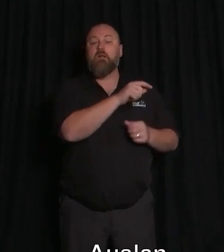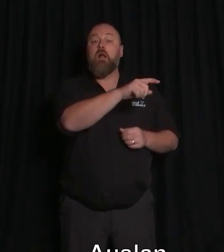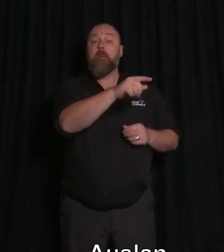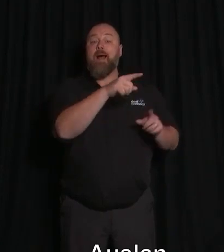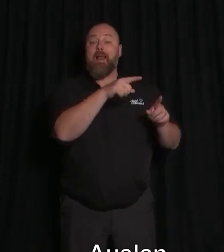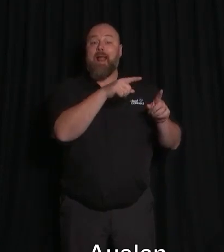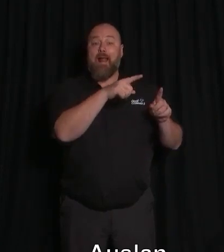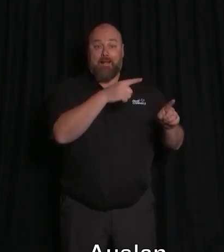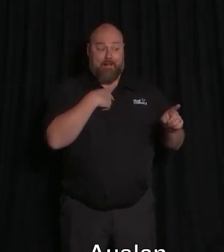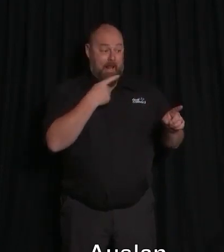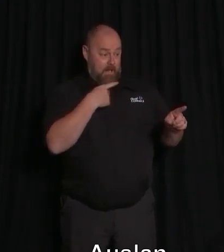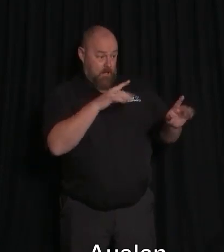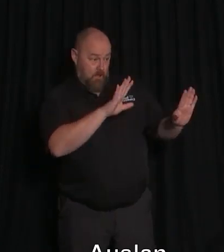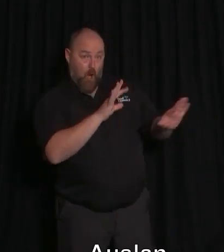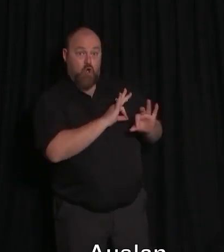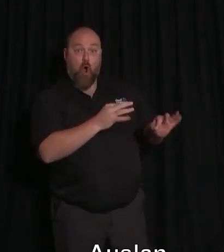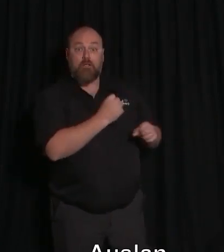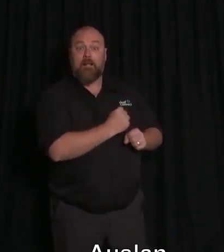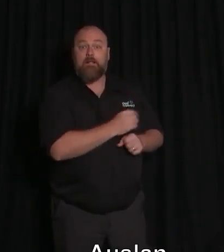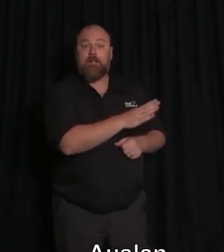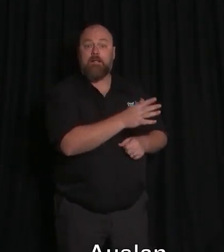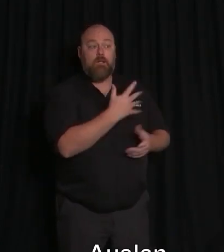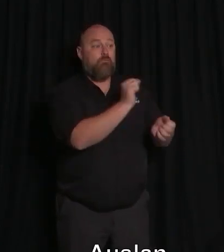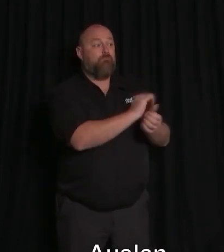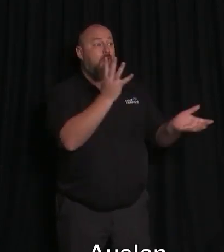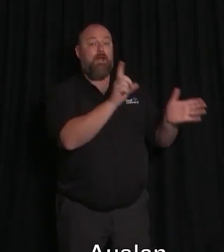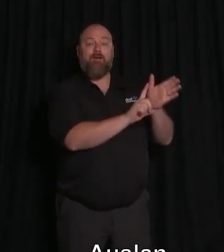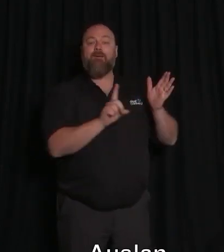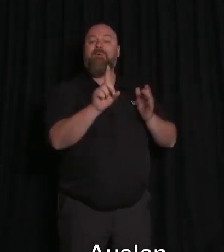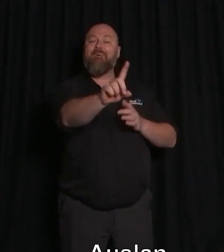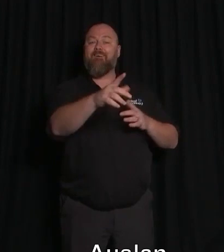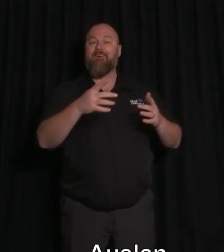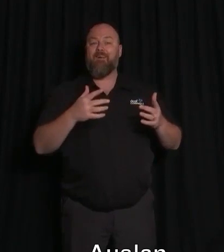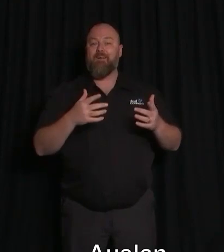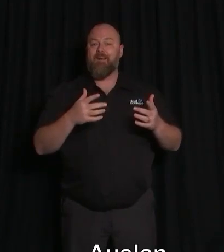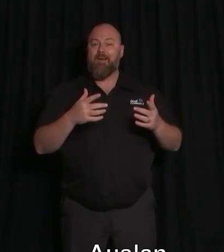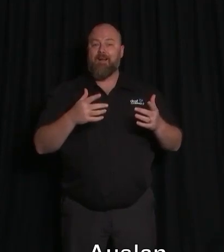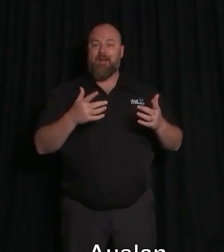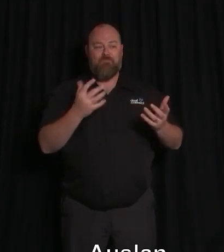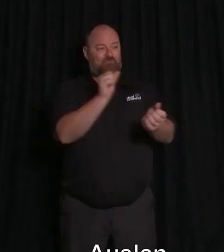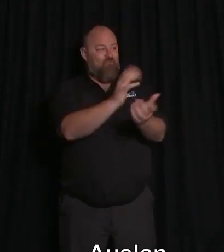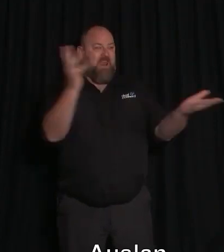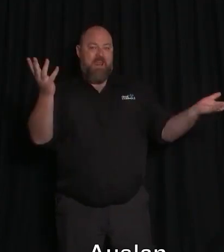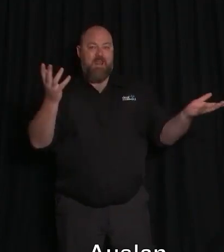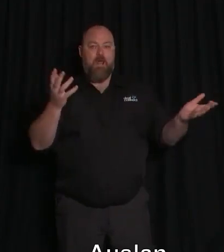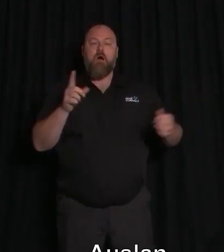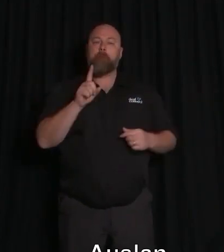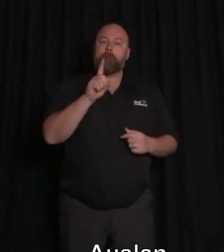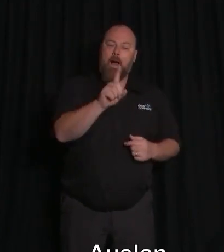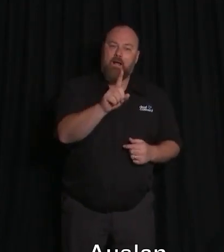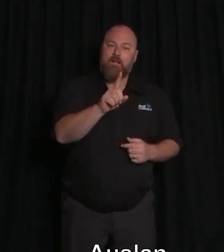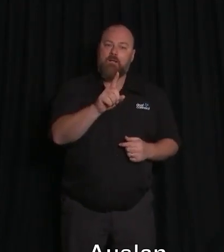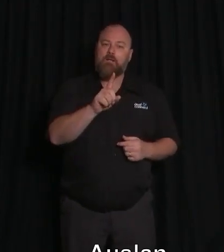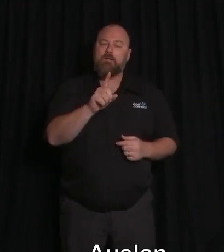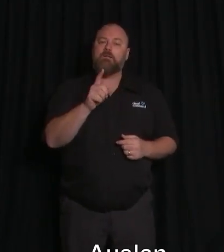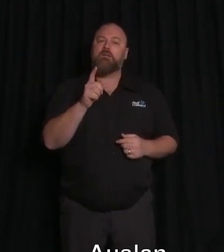murder, and he entered life again as a fully free South African, but having experienced the lash